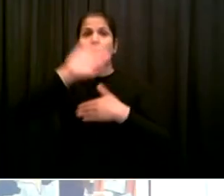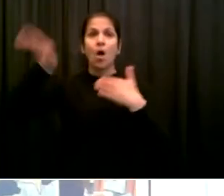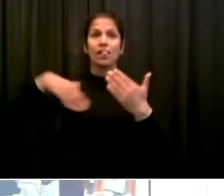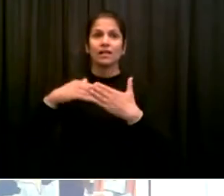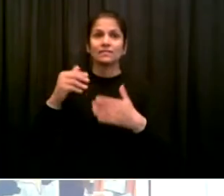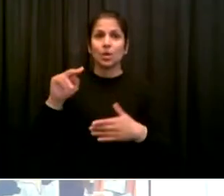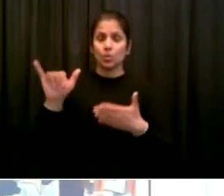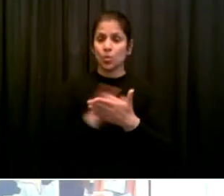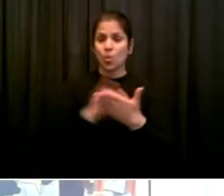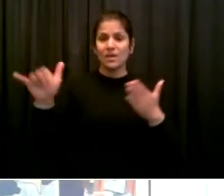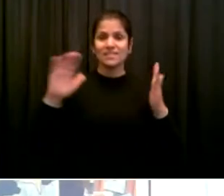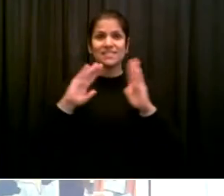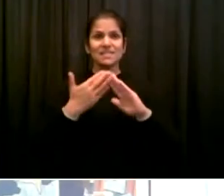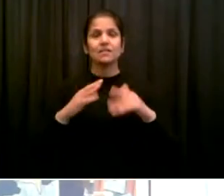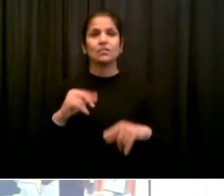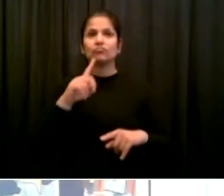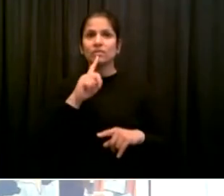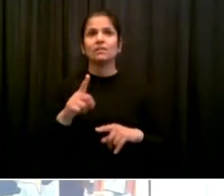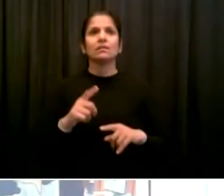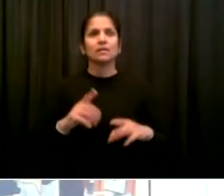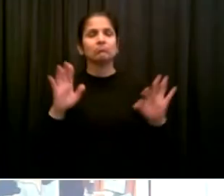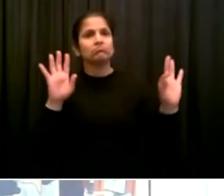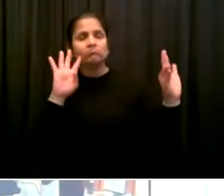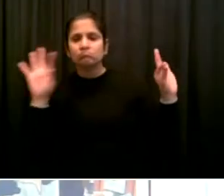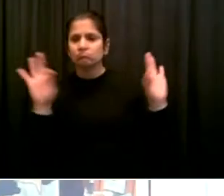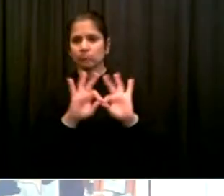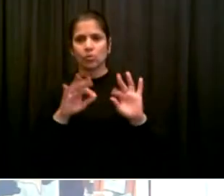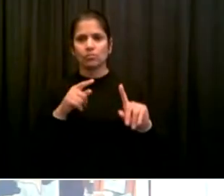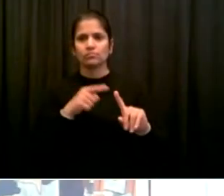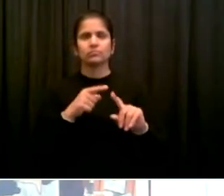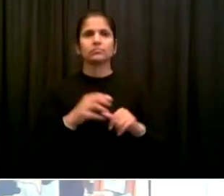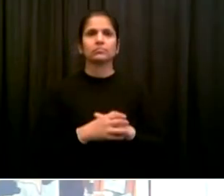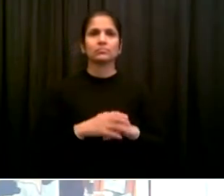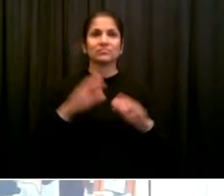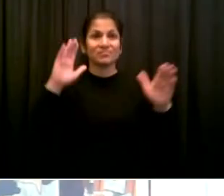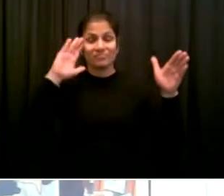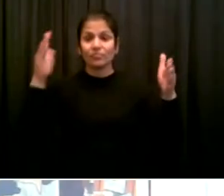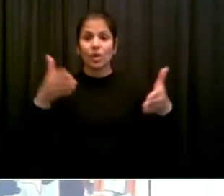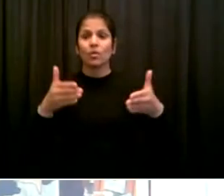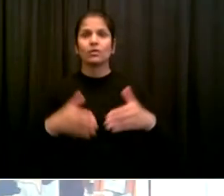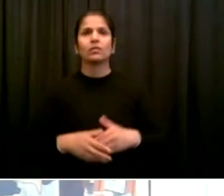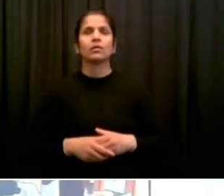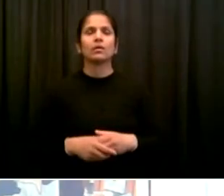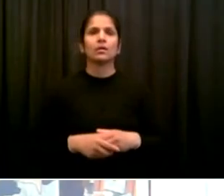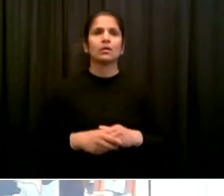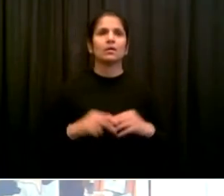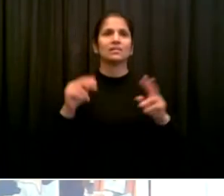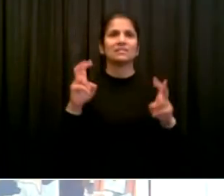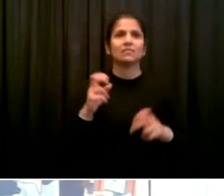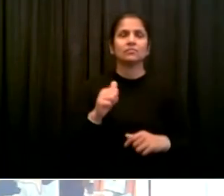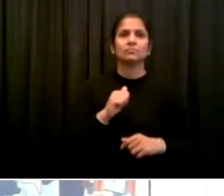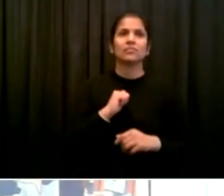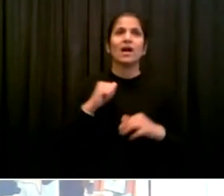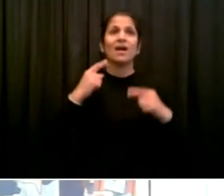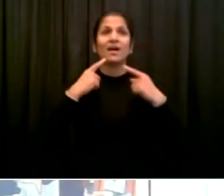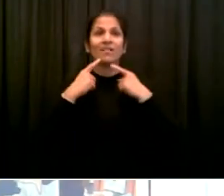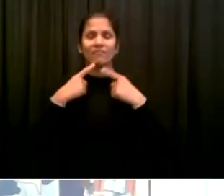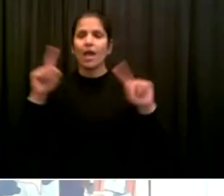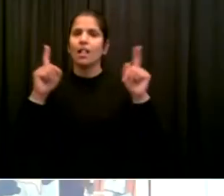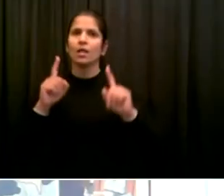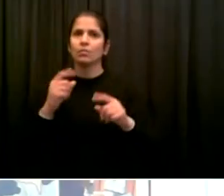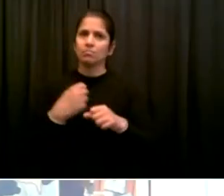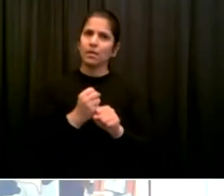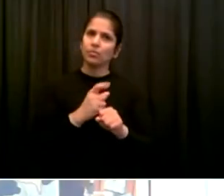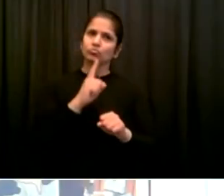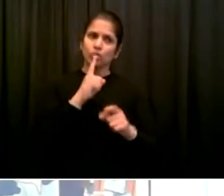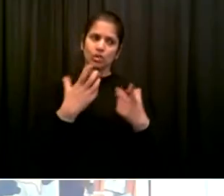take matters into our own hands so that we can finally recover and get back to a semblance